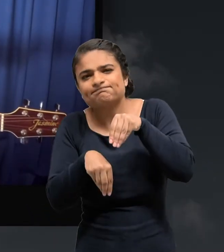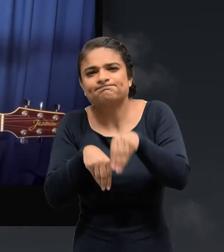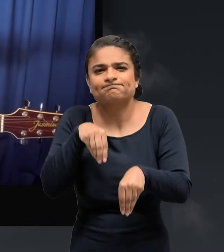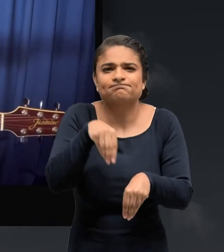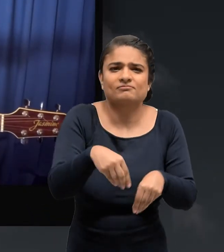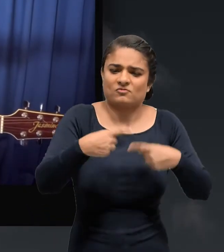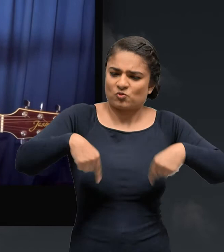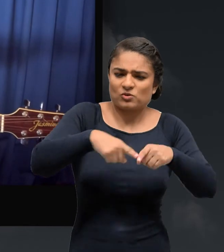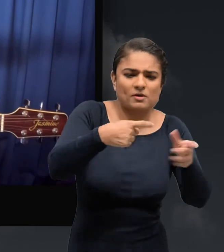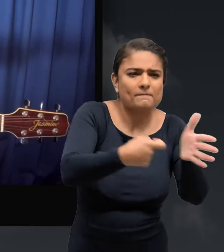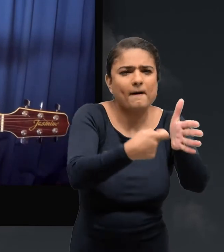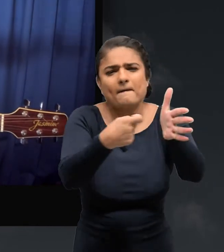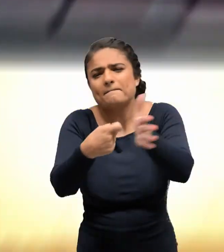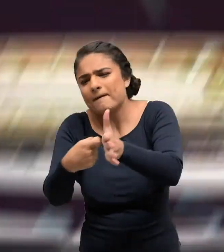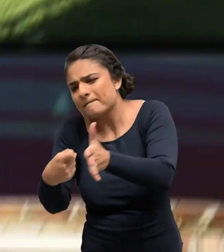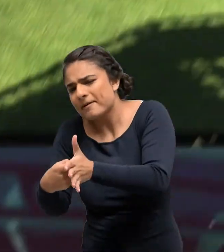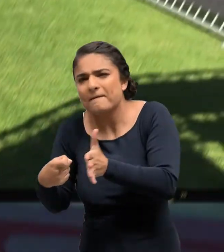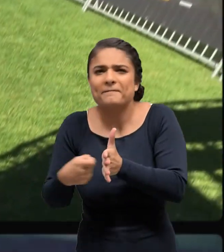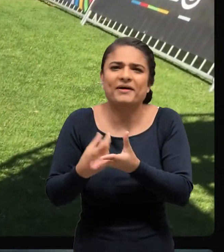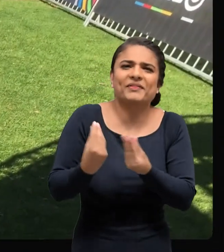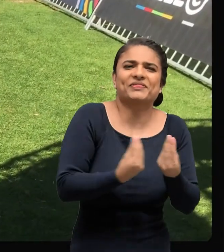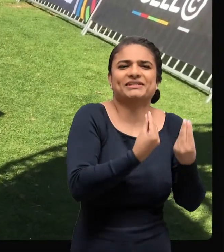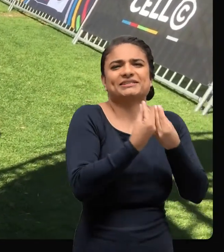now she's gone.